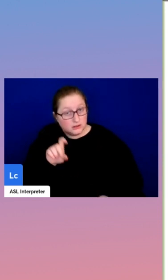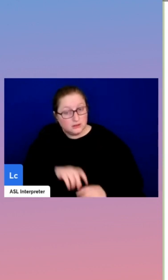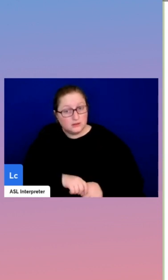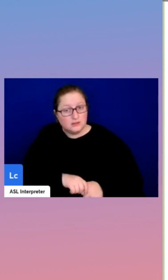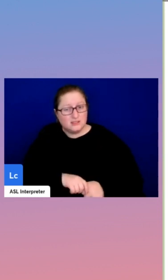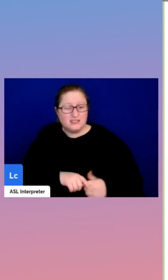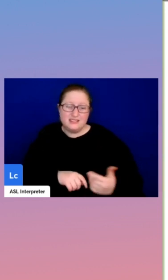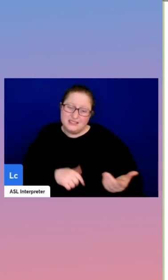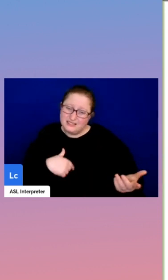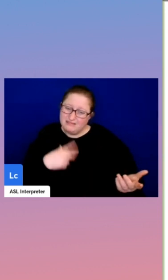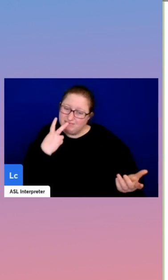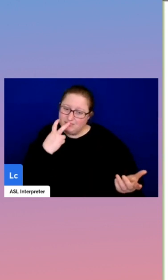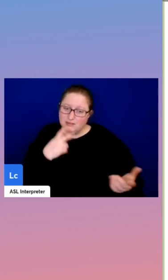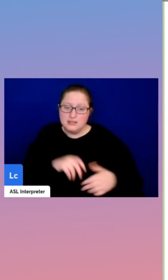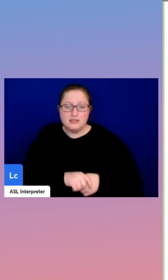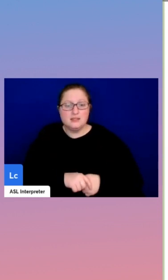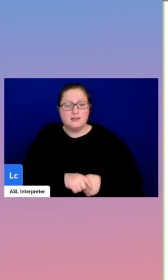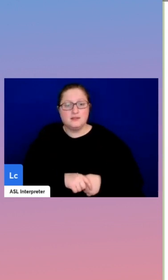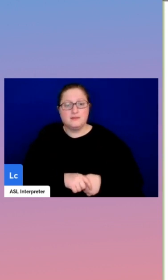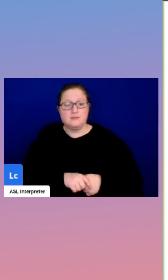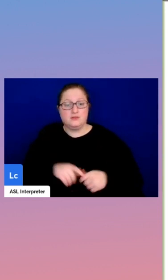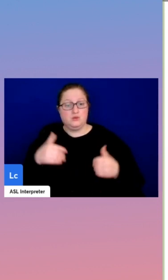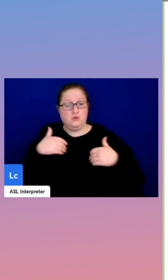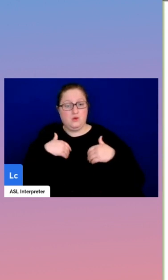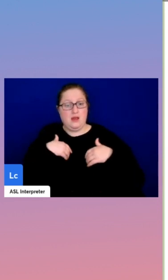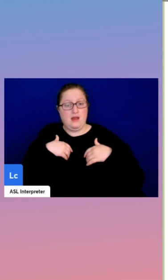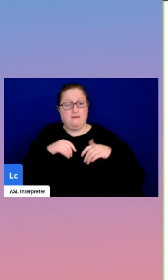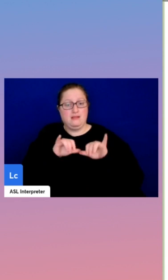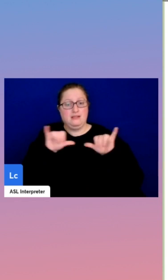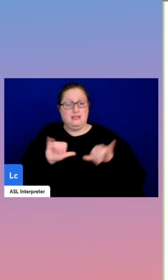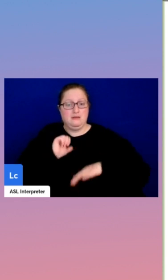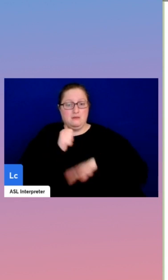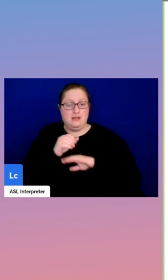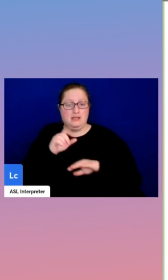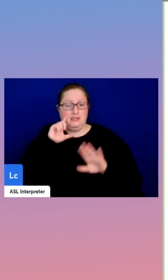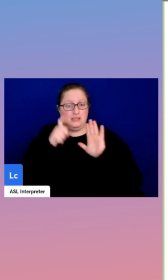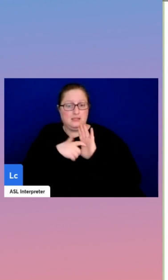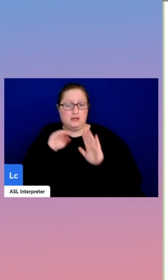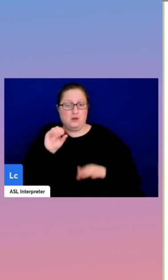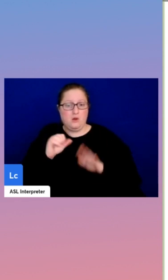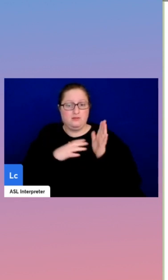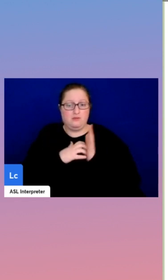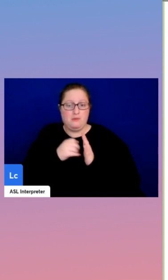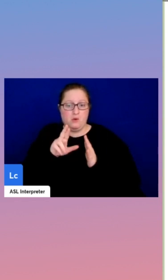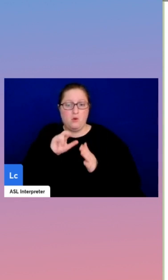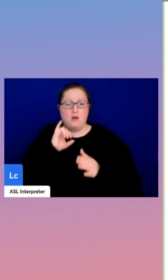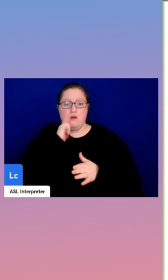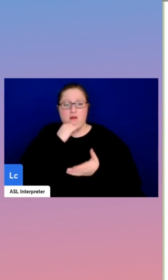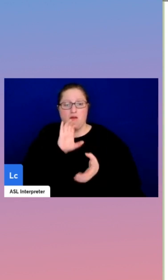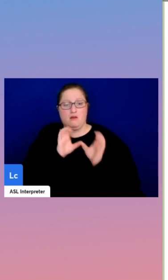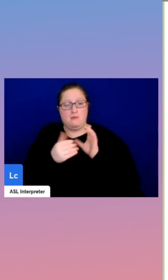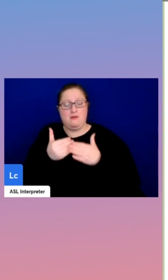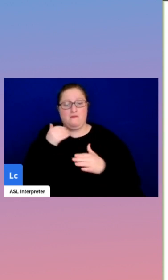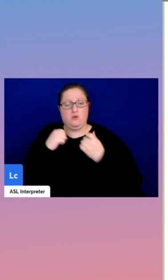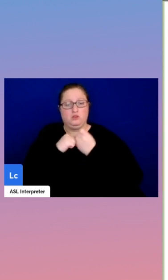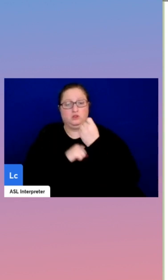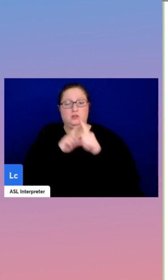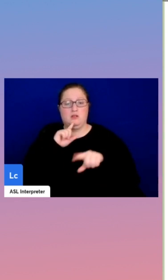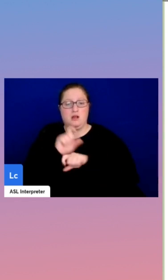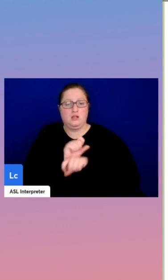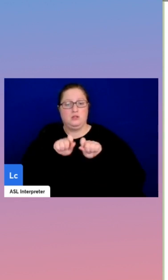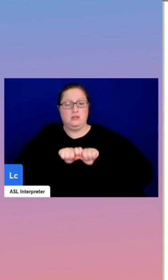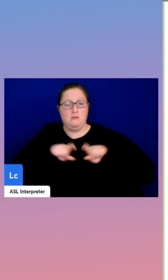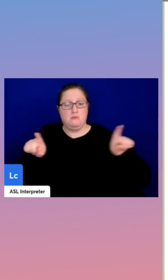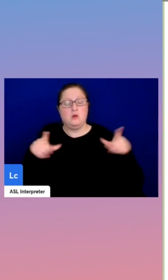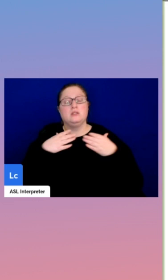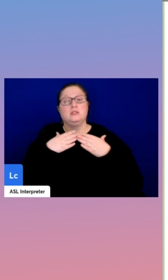that. Do you have a mechanism in place to detect OS vulnerabilities or misconfigurations before the infrastructure is actually deployed? So in general, the